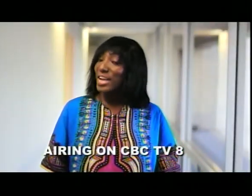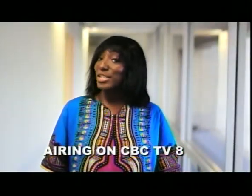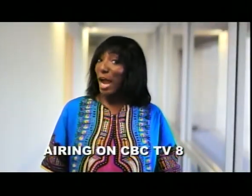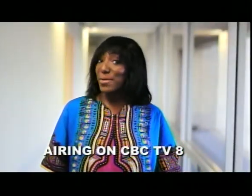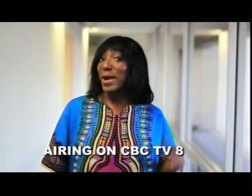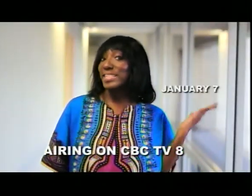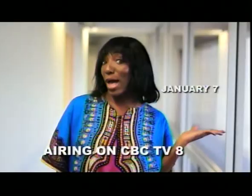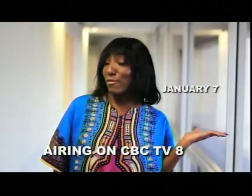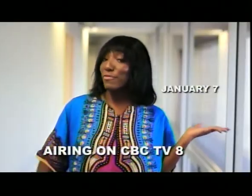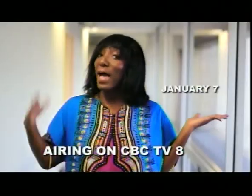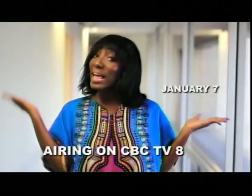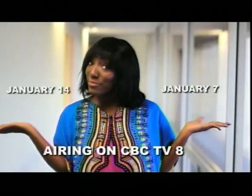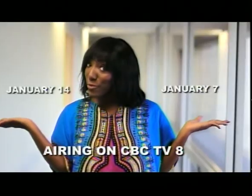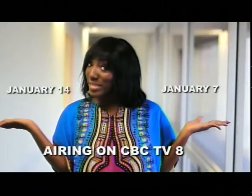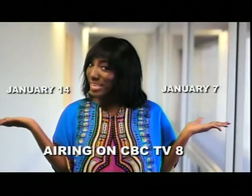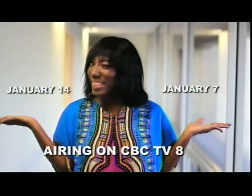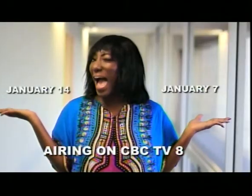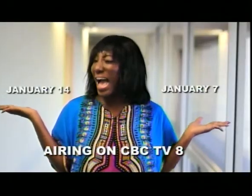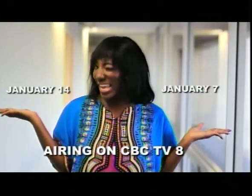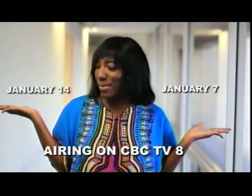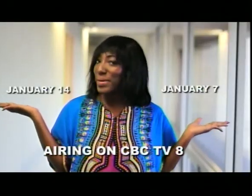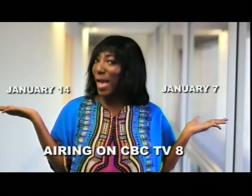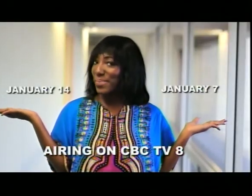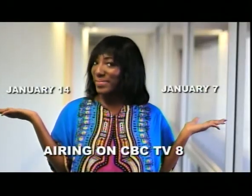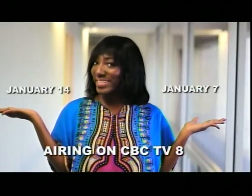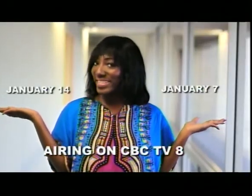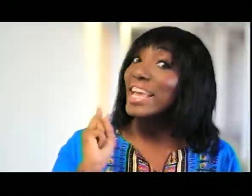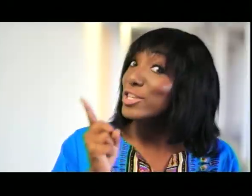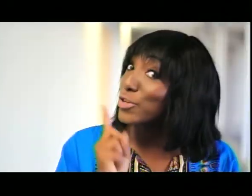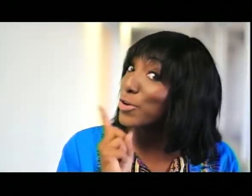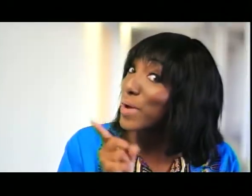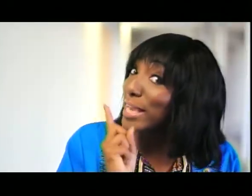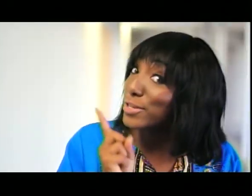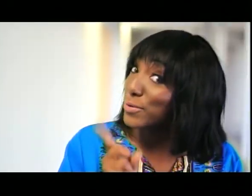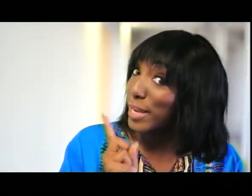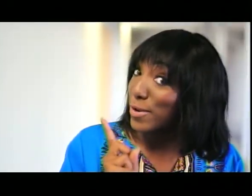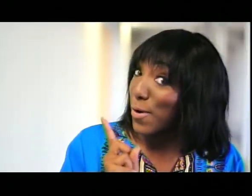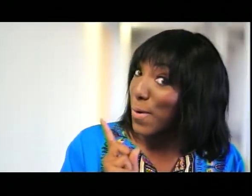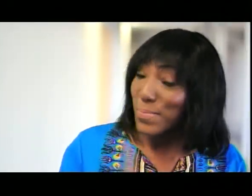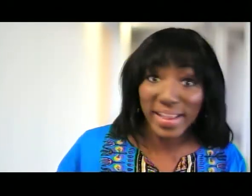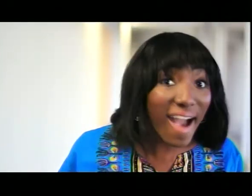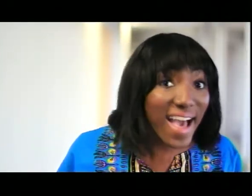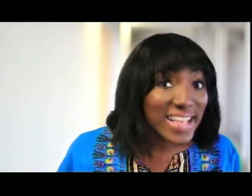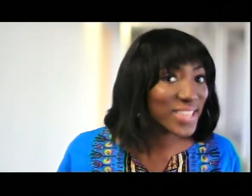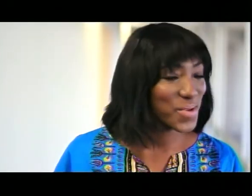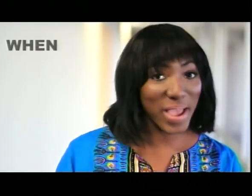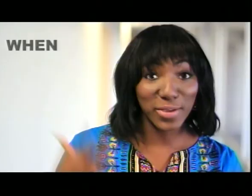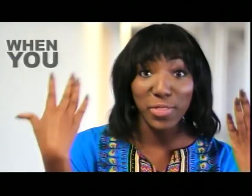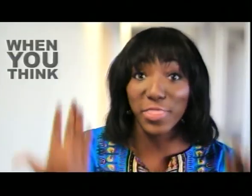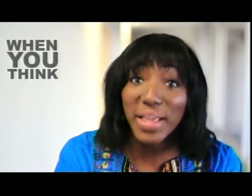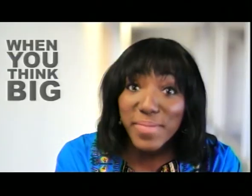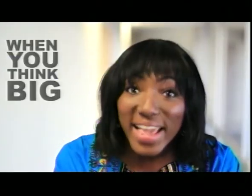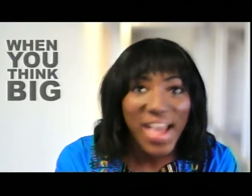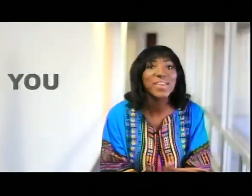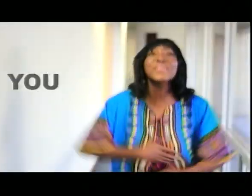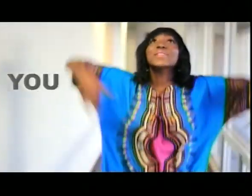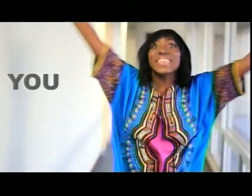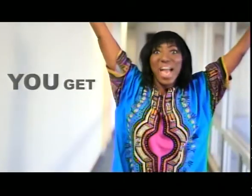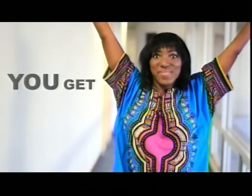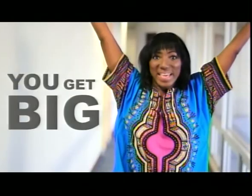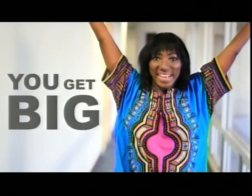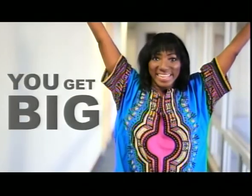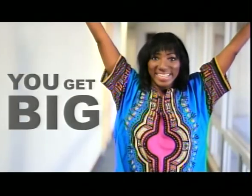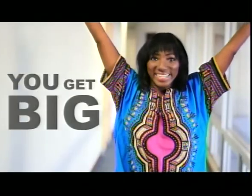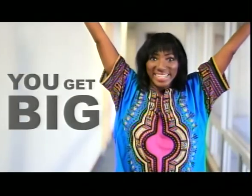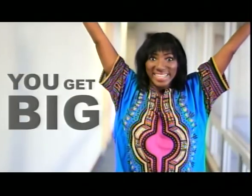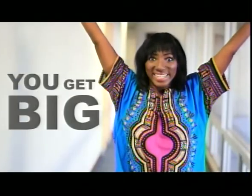8, January 7th and 14th at 8 p.m. Ensure you guys tune in, because when you think big, you